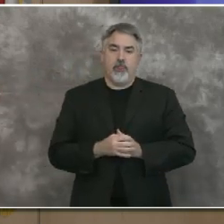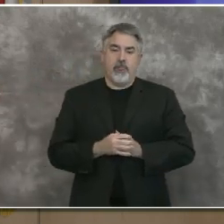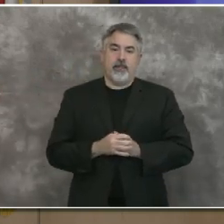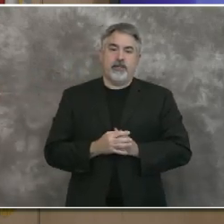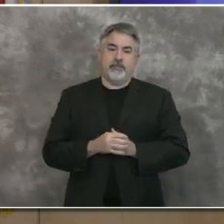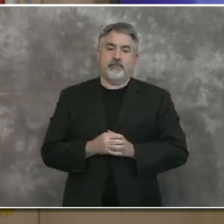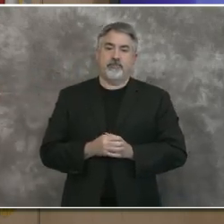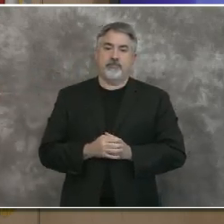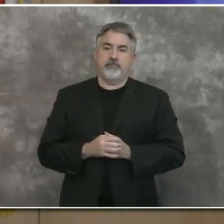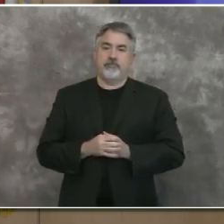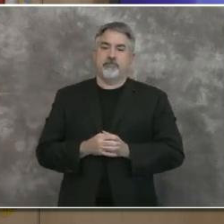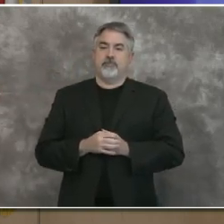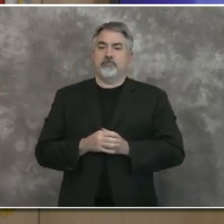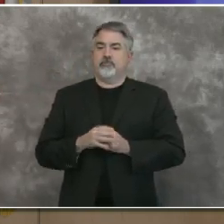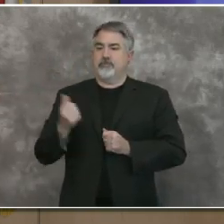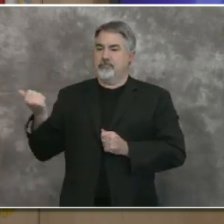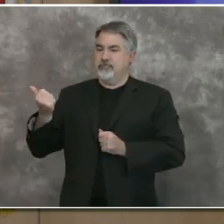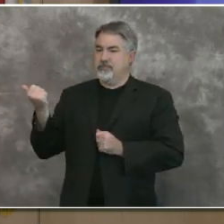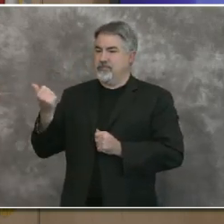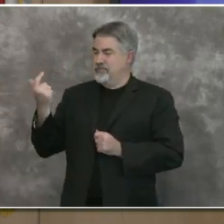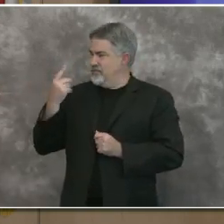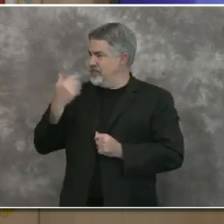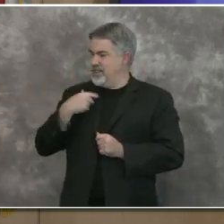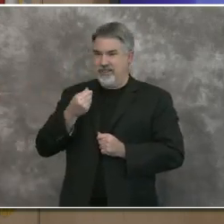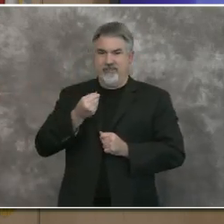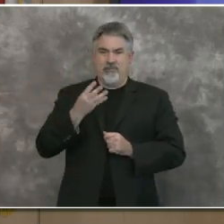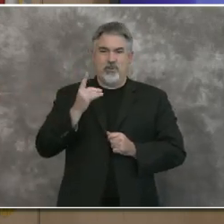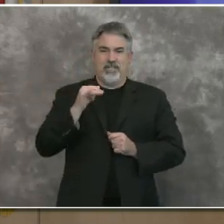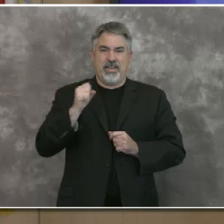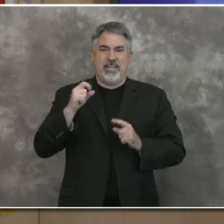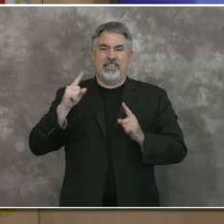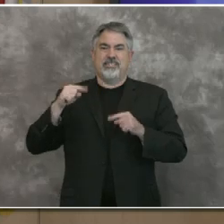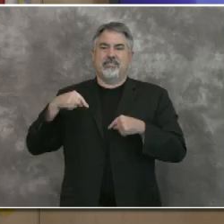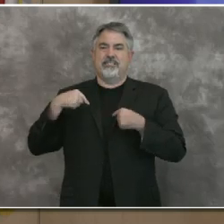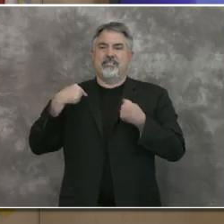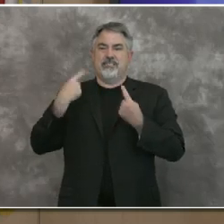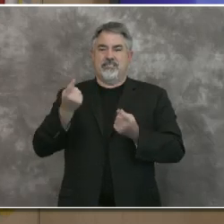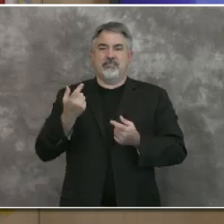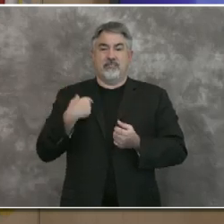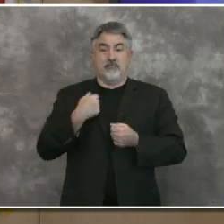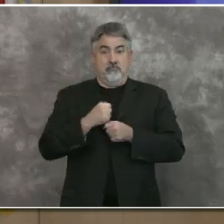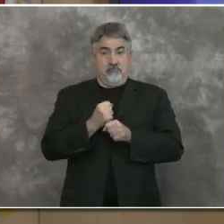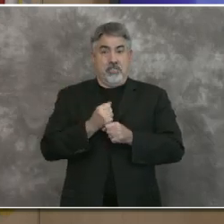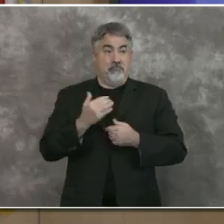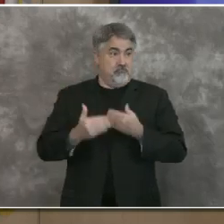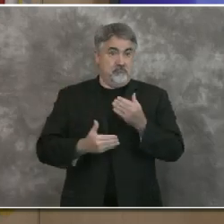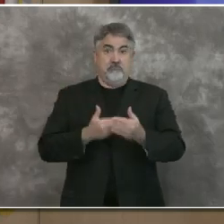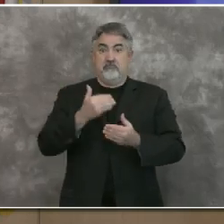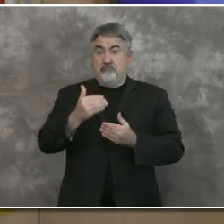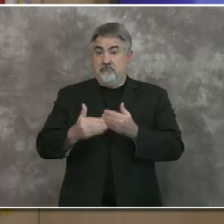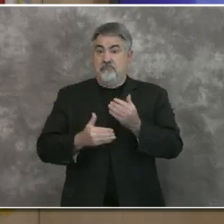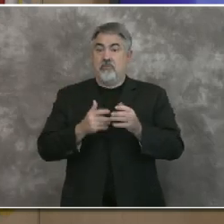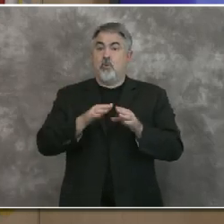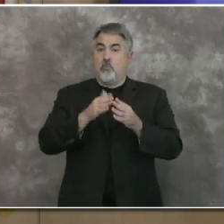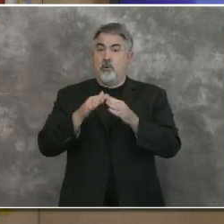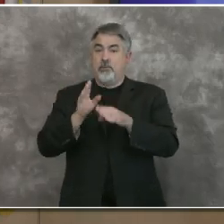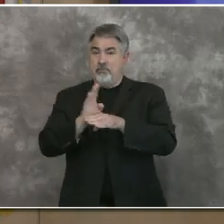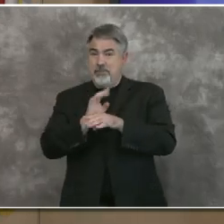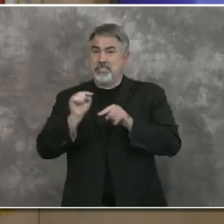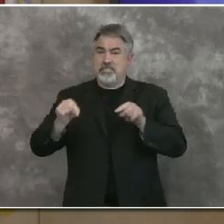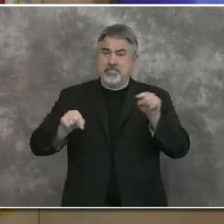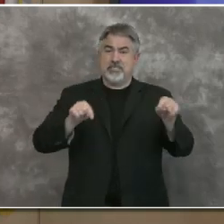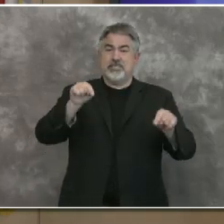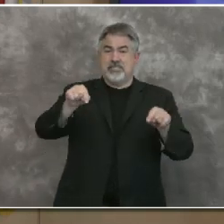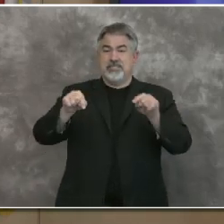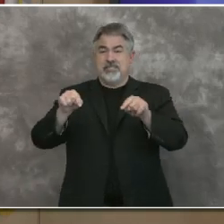As you can see, over the last few days, we have made great progress in reopening businesses and increasing access to